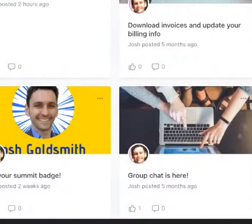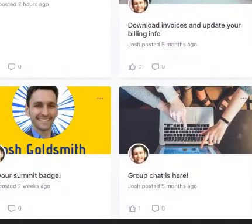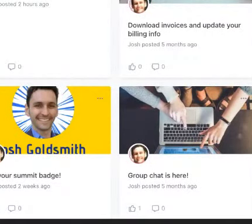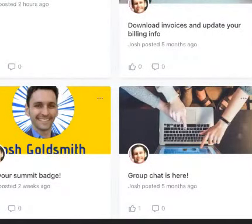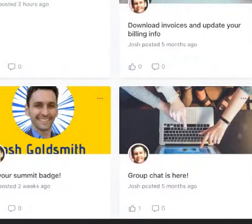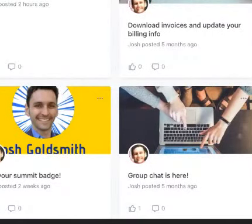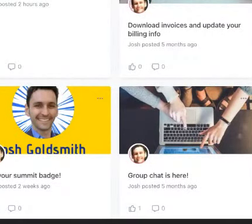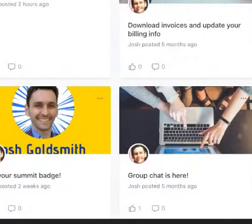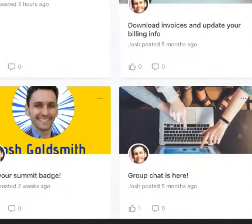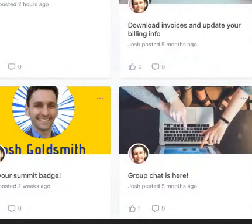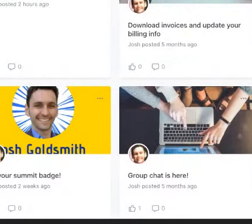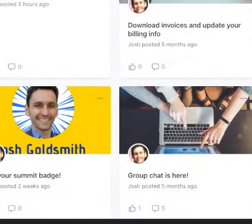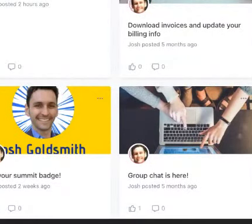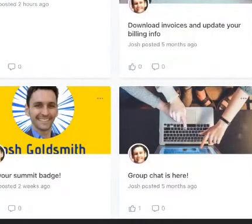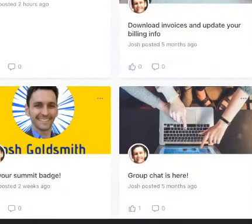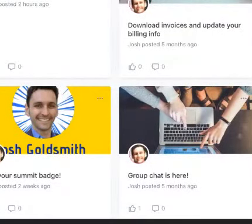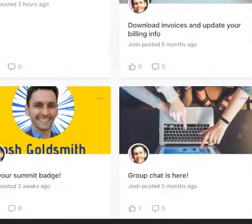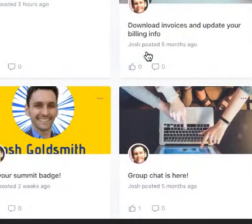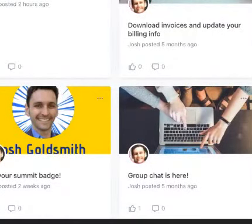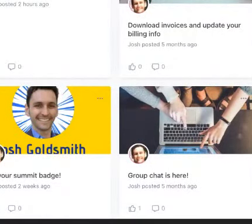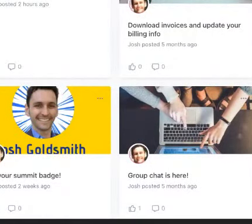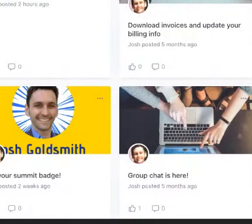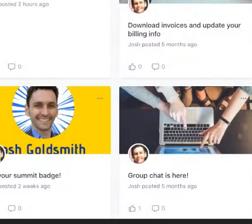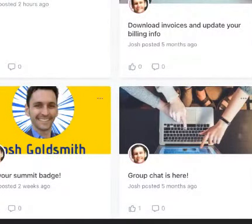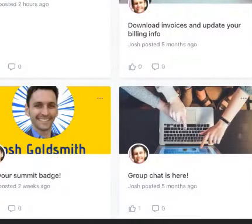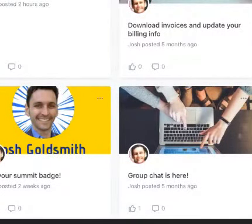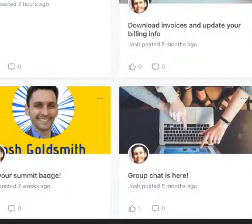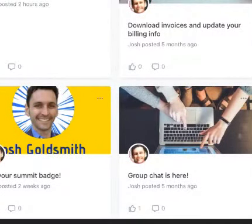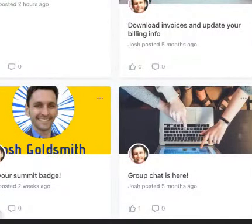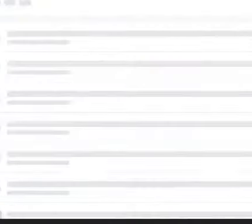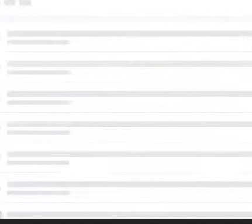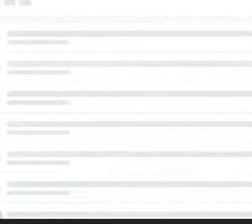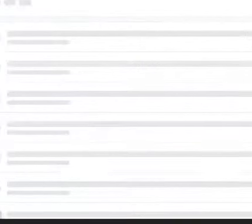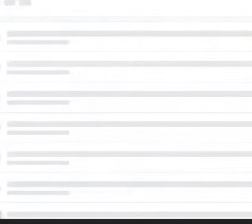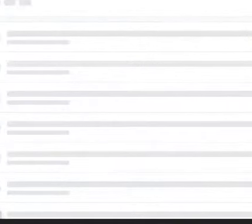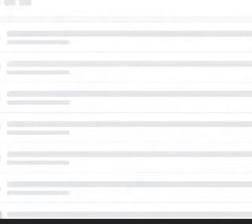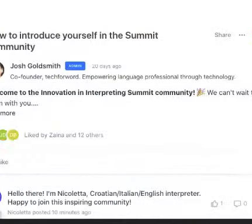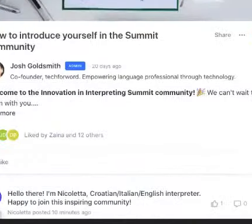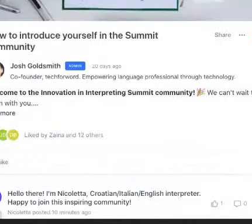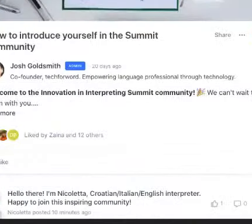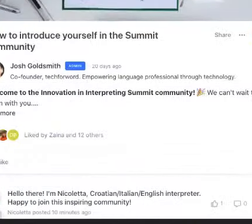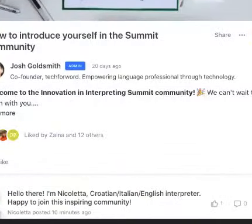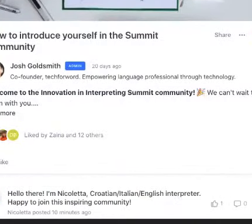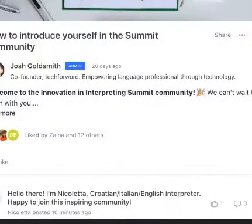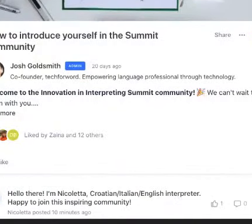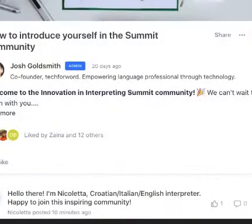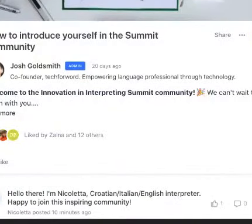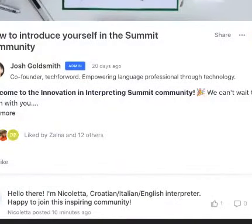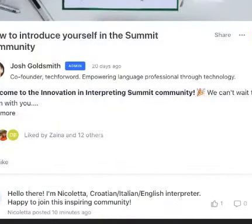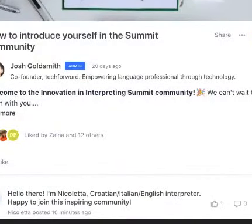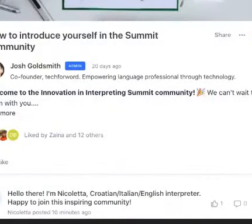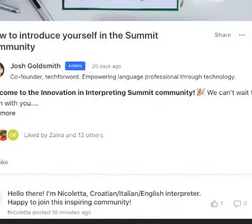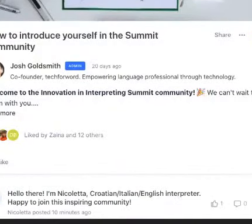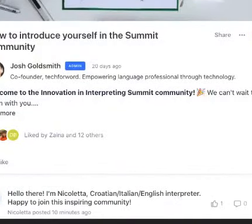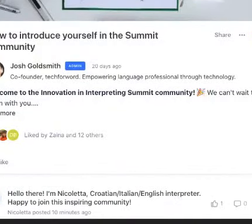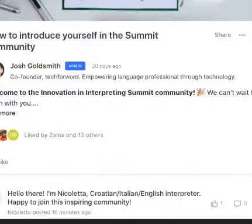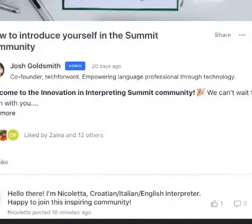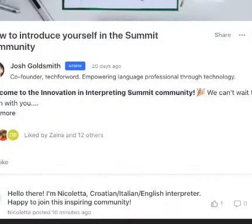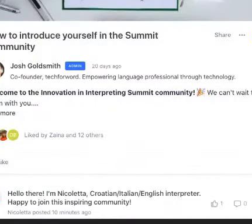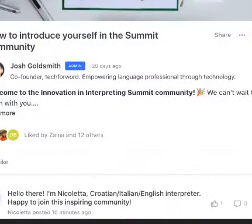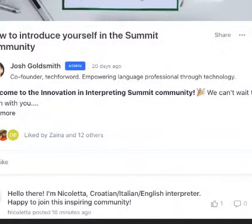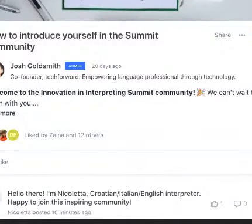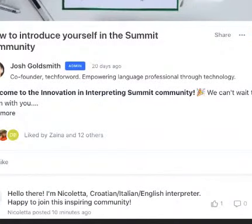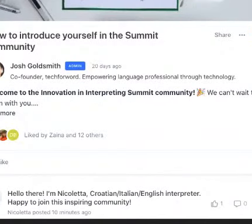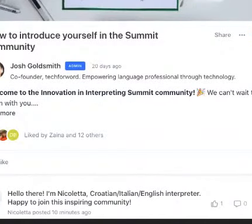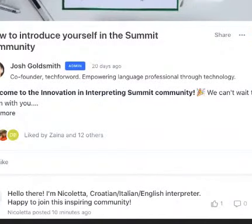or for Windows users. We also have this wonderful introduction space. As you saw, there was a little number 5 here,